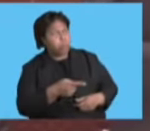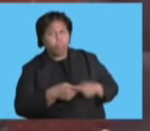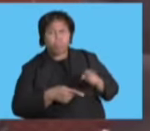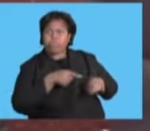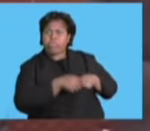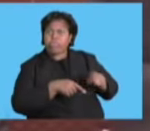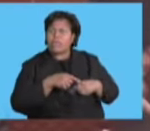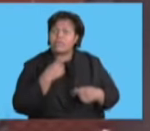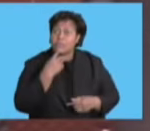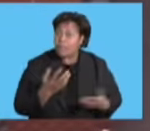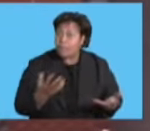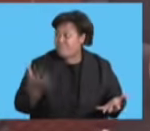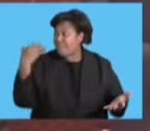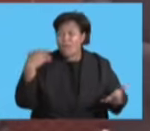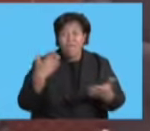impersonating.